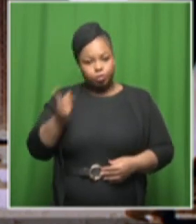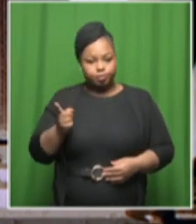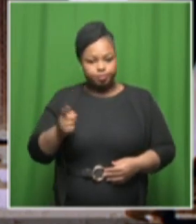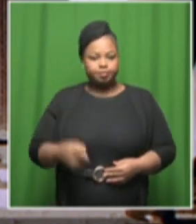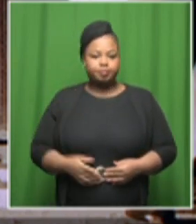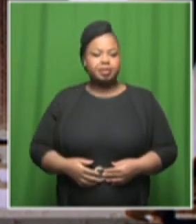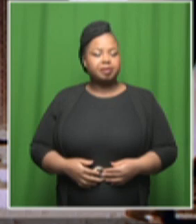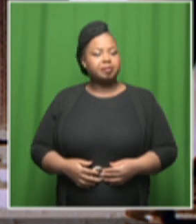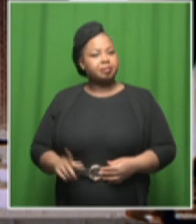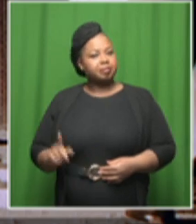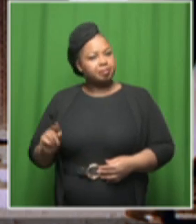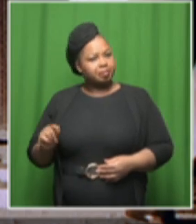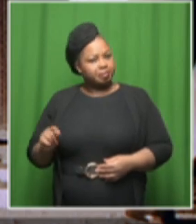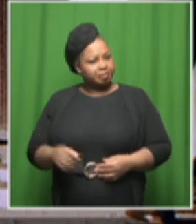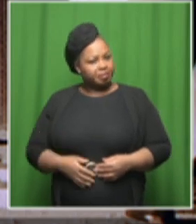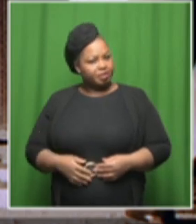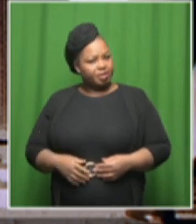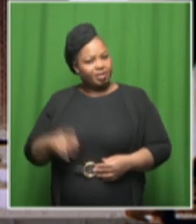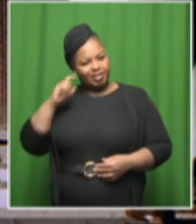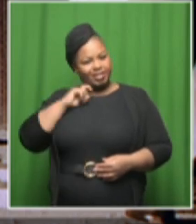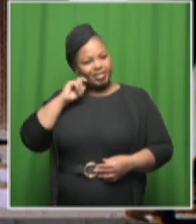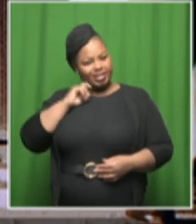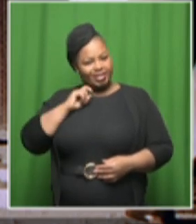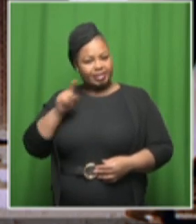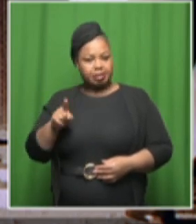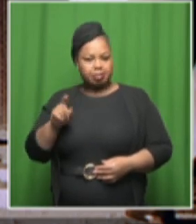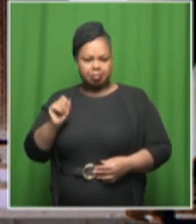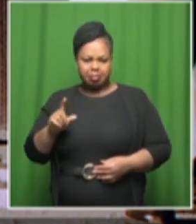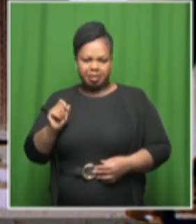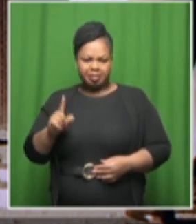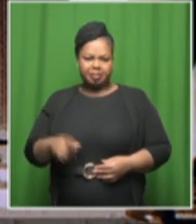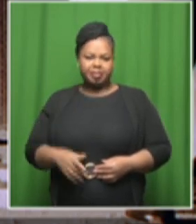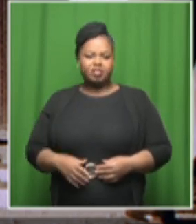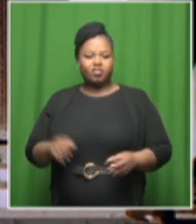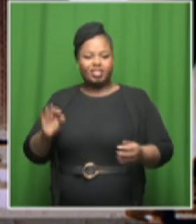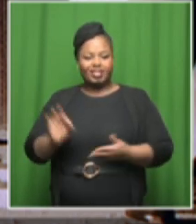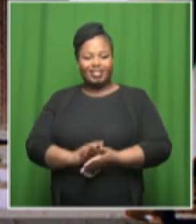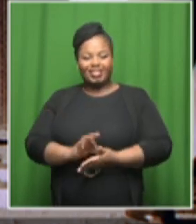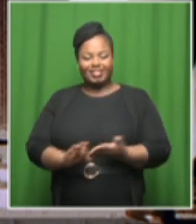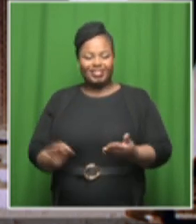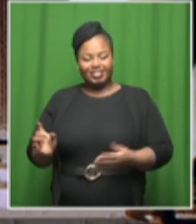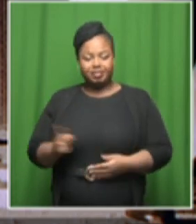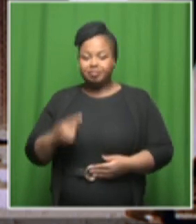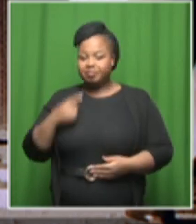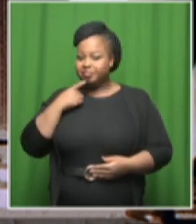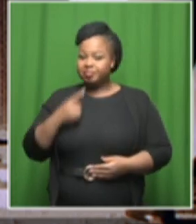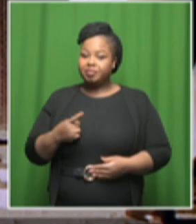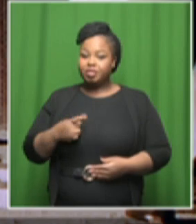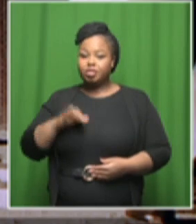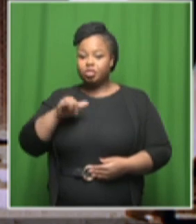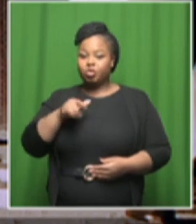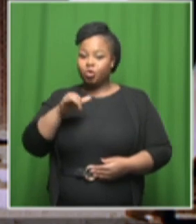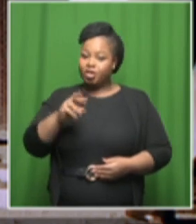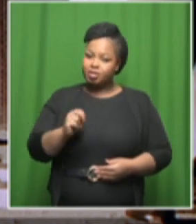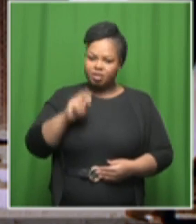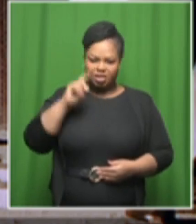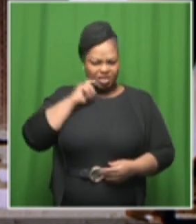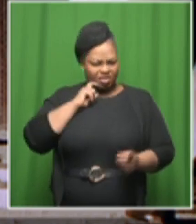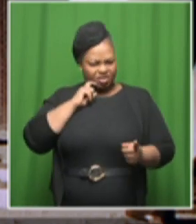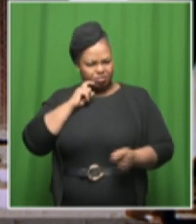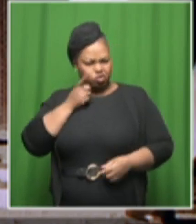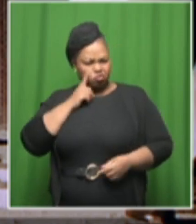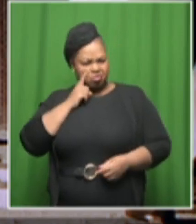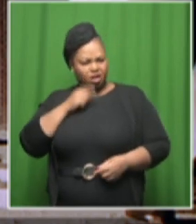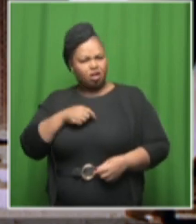quite interesting to see age being brought up as an issue in these elections, but particularly highlighting John Steenhuisen's age. Well, I had a quick look.